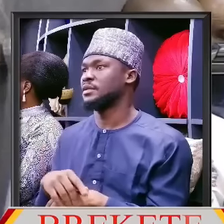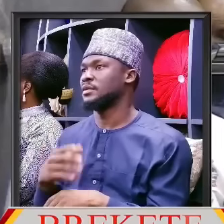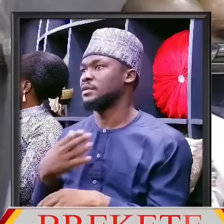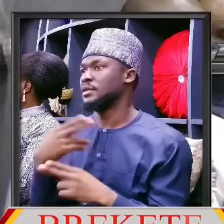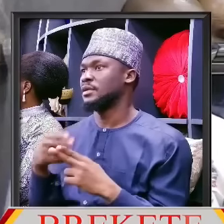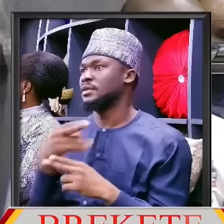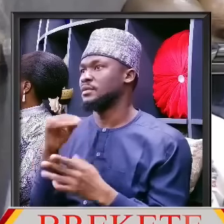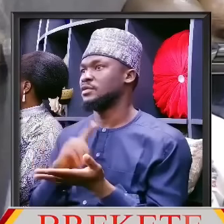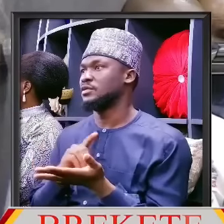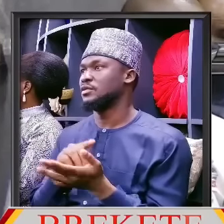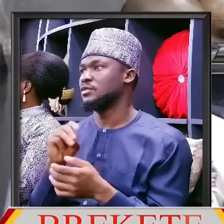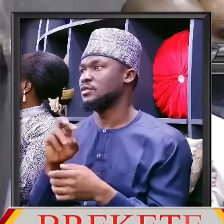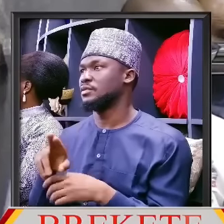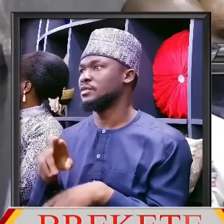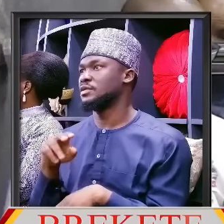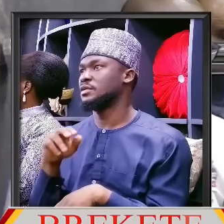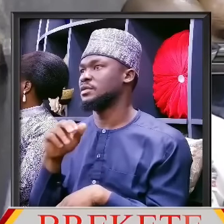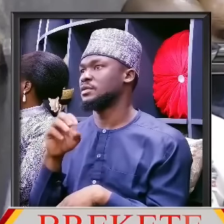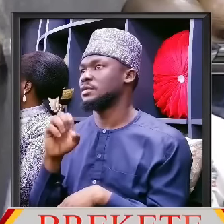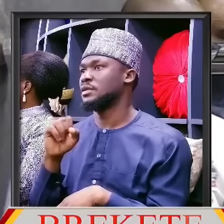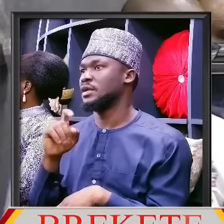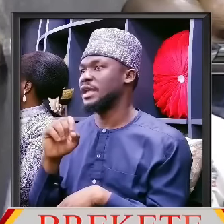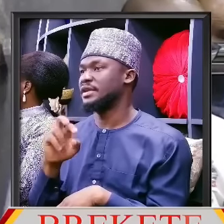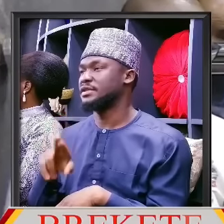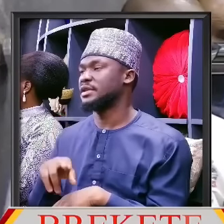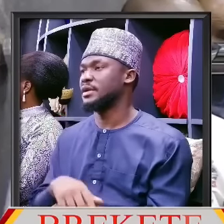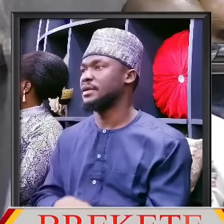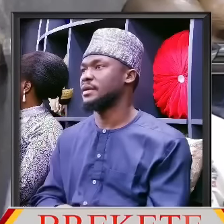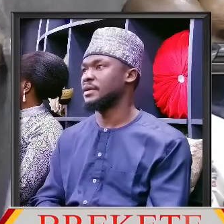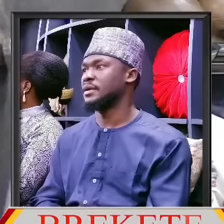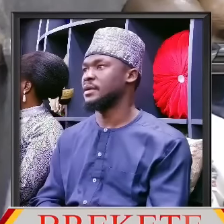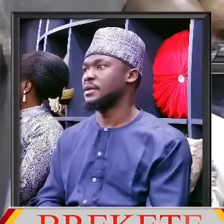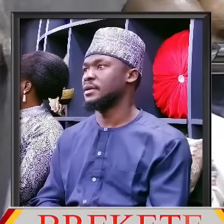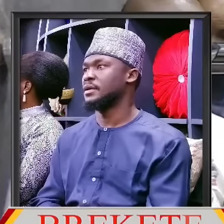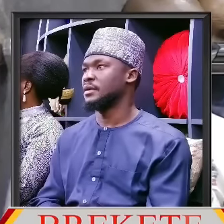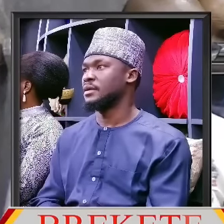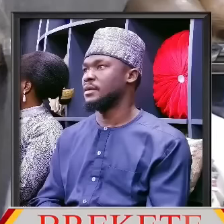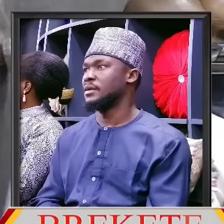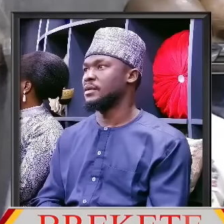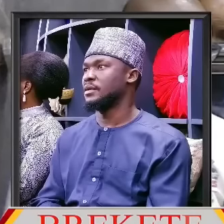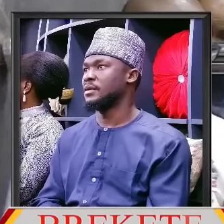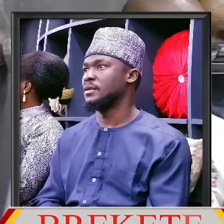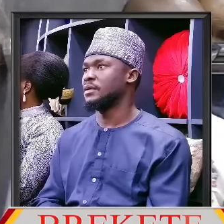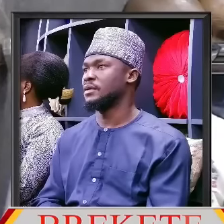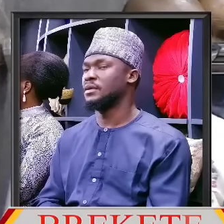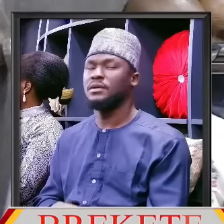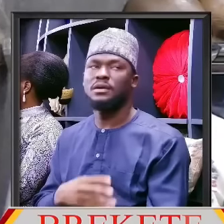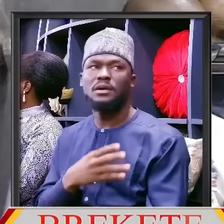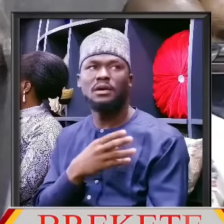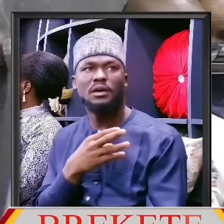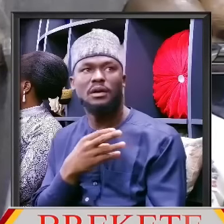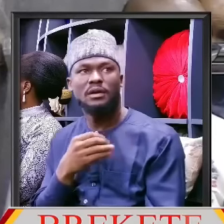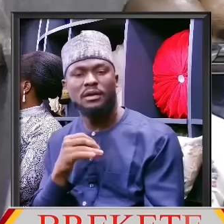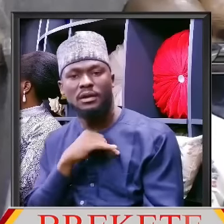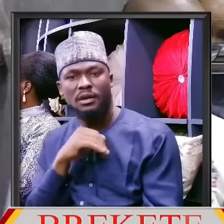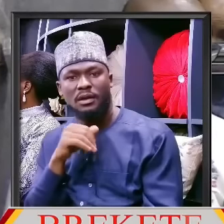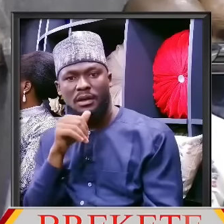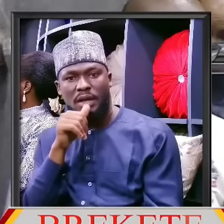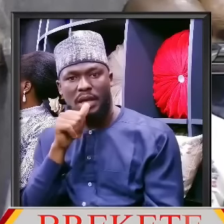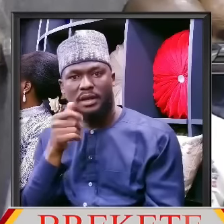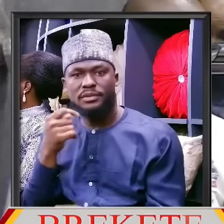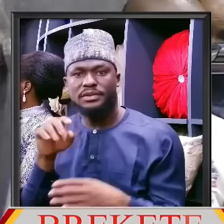is Dr. Mrs. Esther Okobini. And now you be the... I